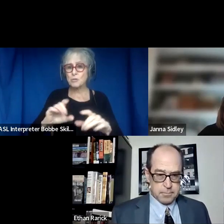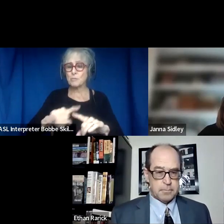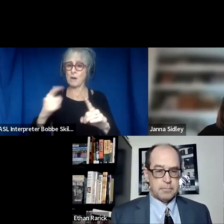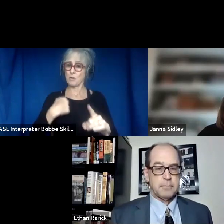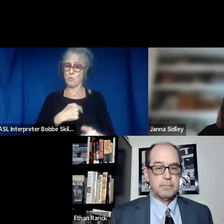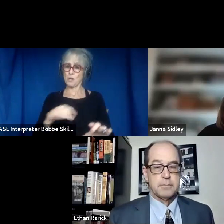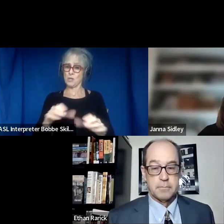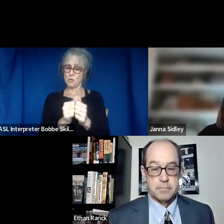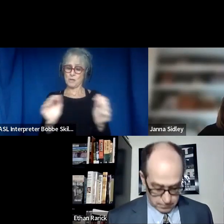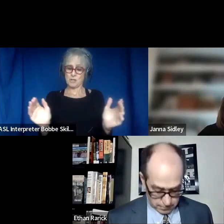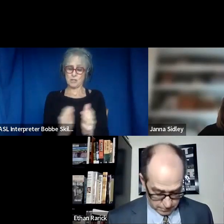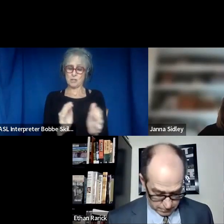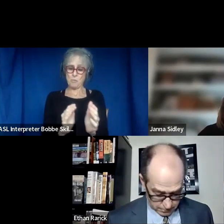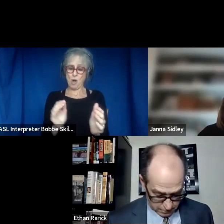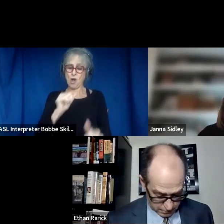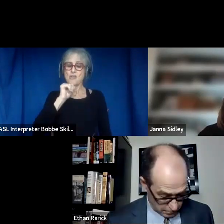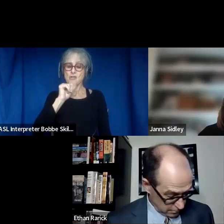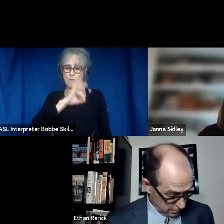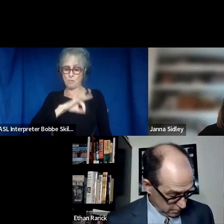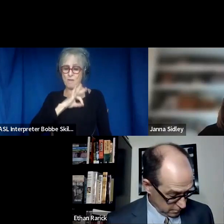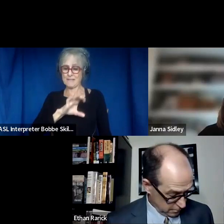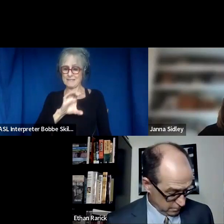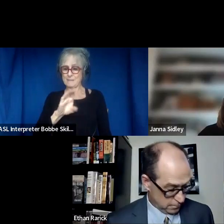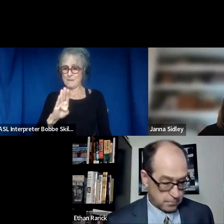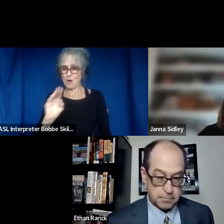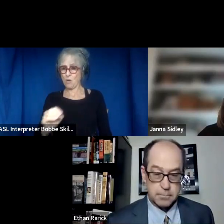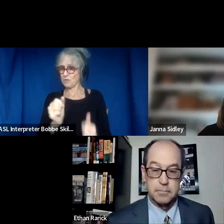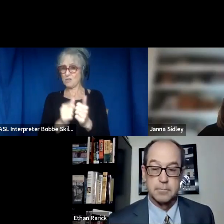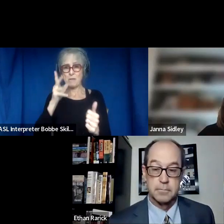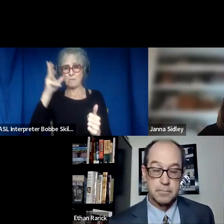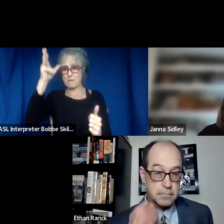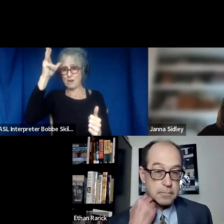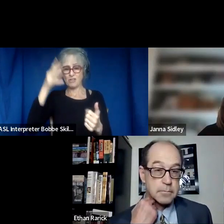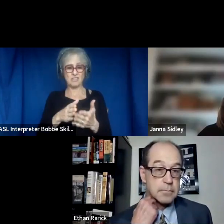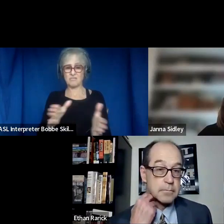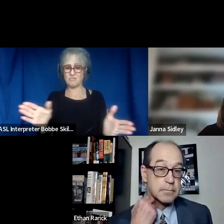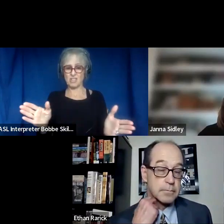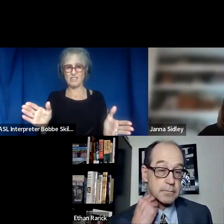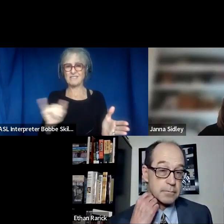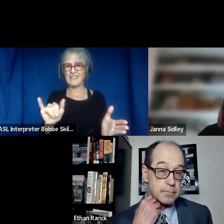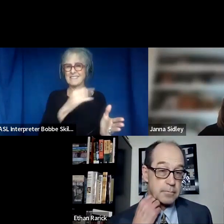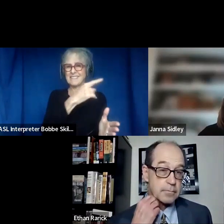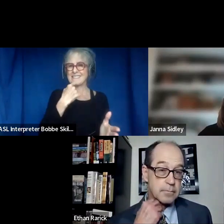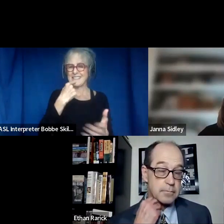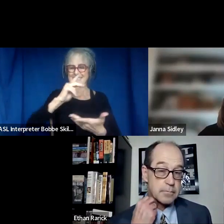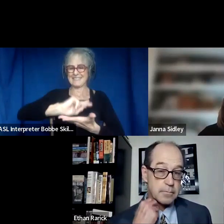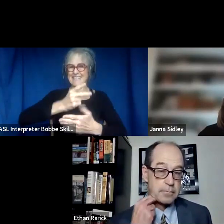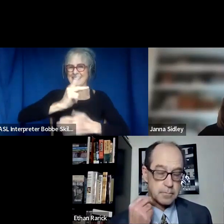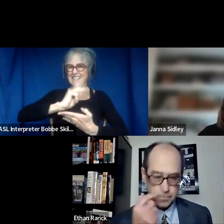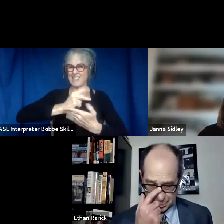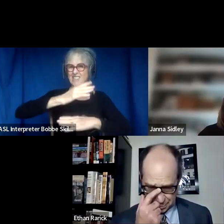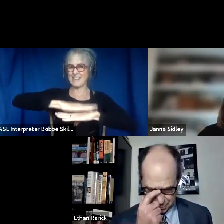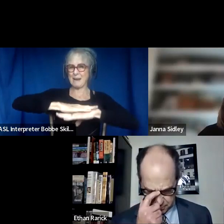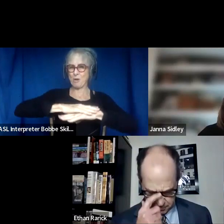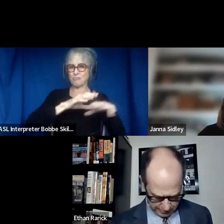small nonprofits and CBOs and just regular old parents, like Aaron said, just across the kitchen table, is we break that down and we do